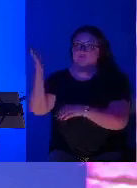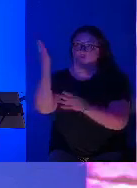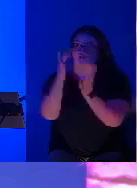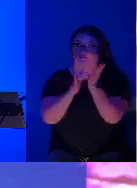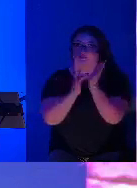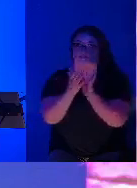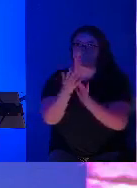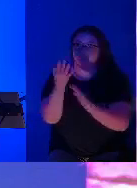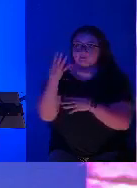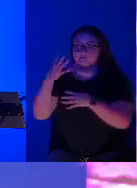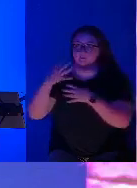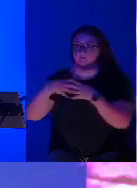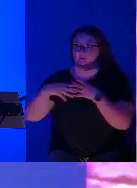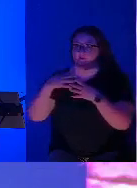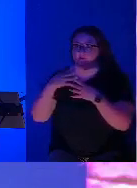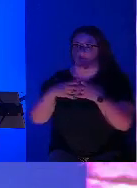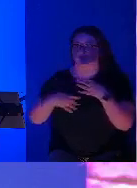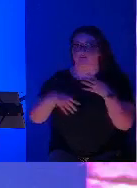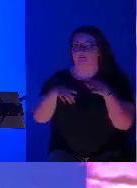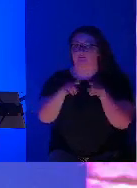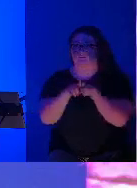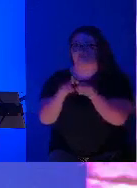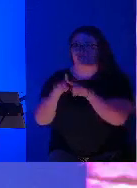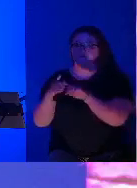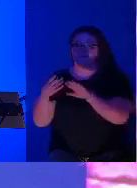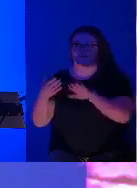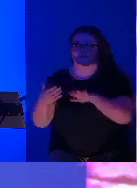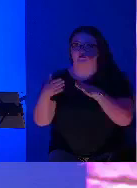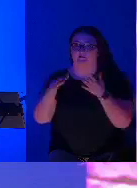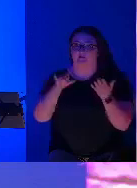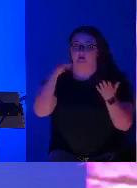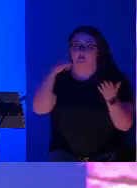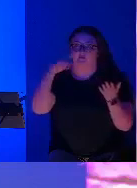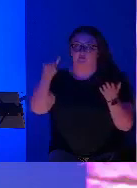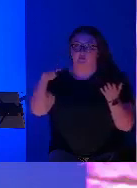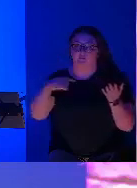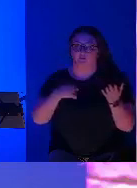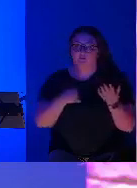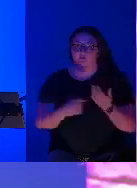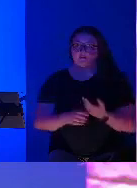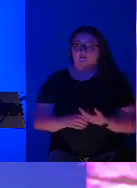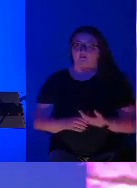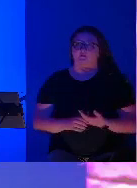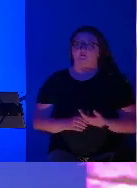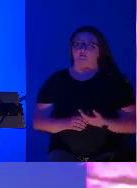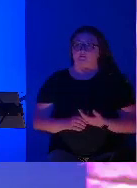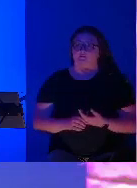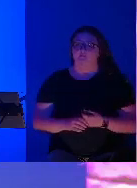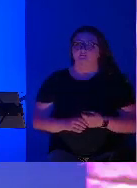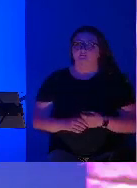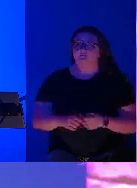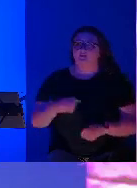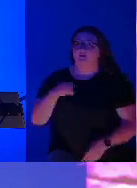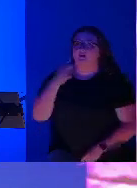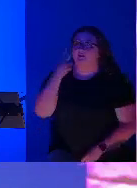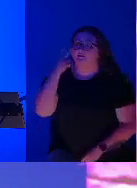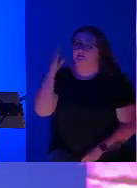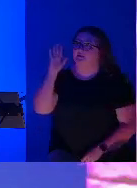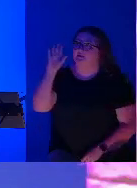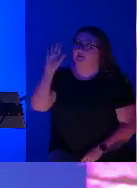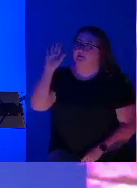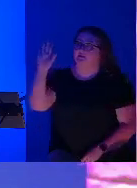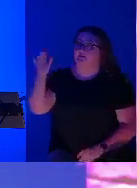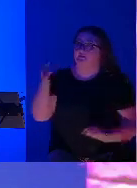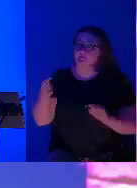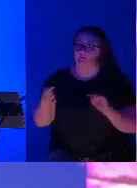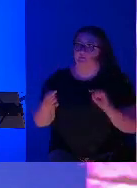where Jesus bled and died for me. I see